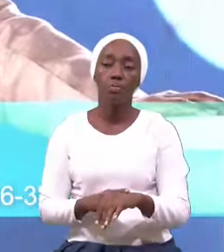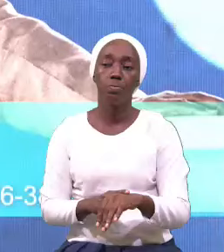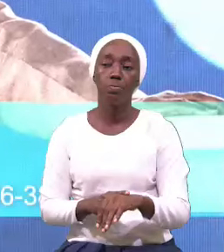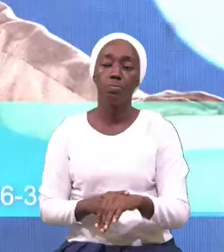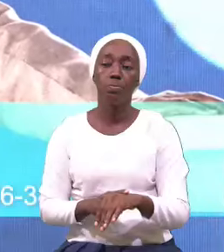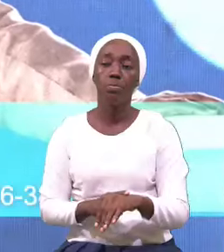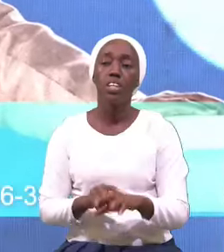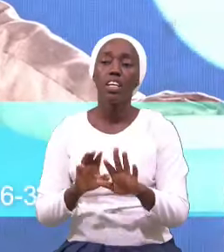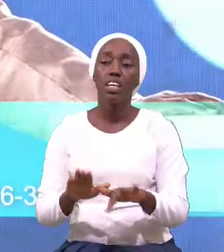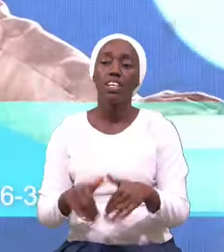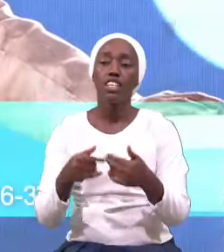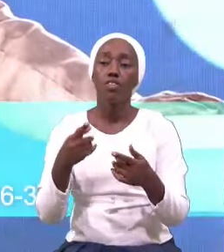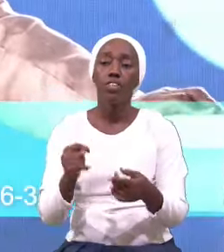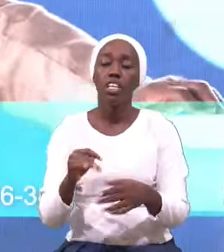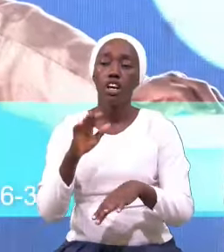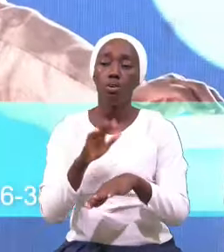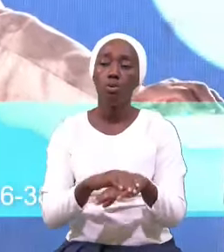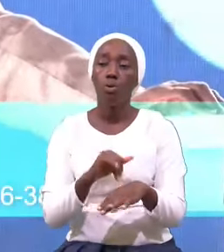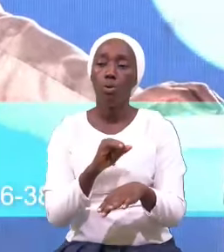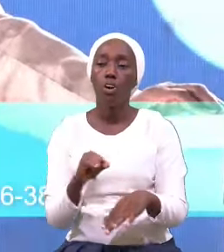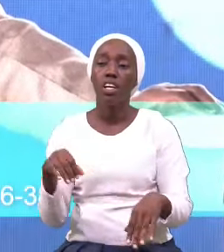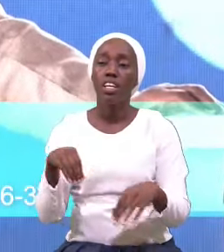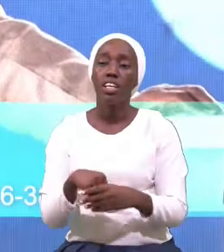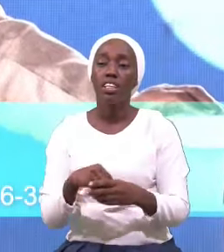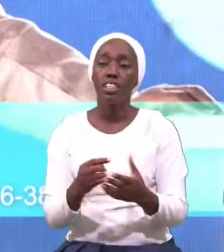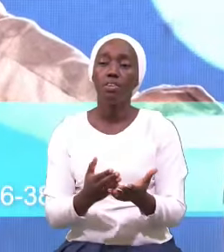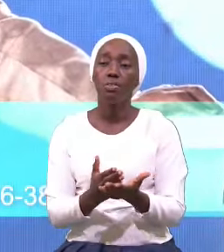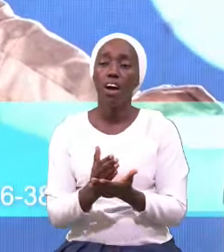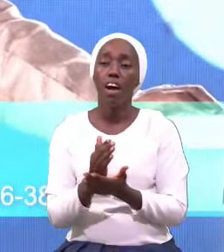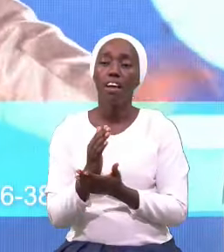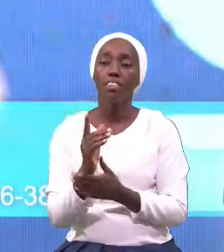He has given you the calling in the right season.